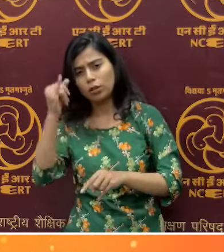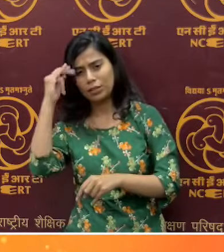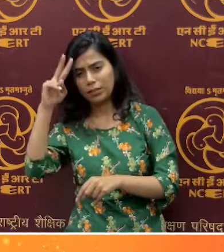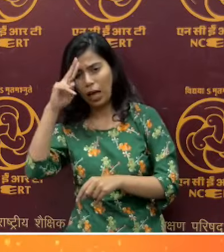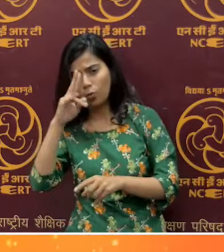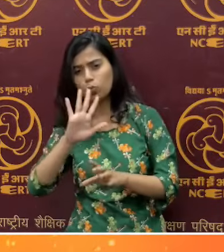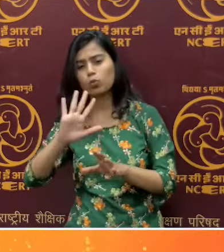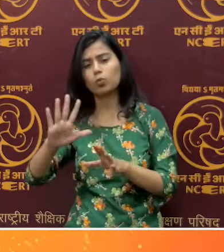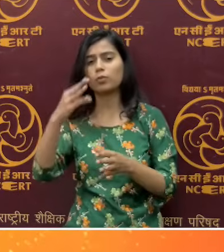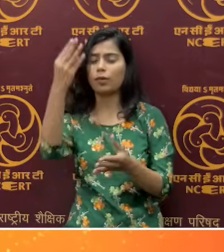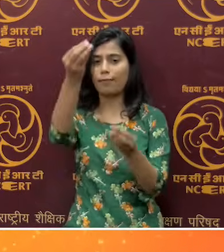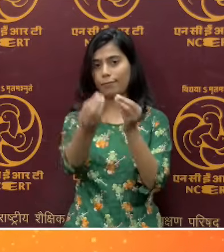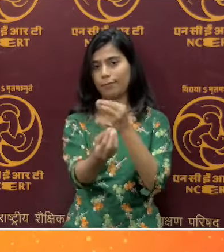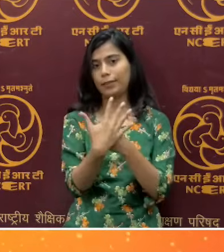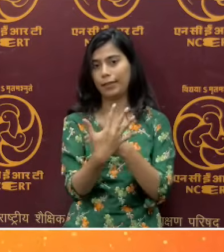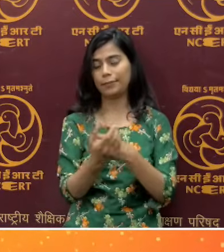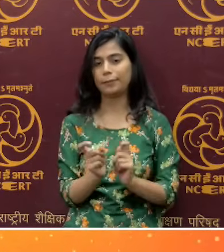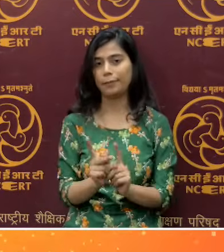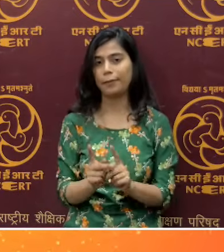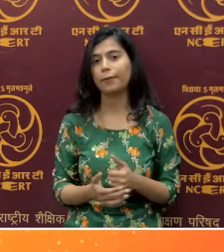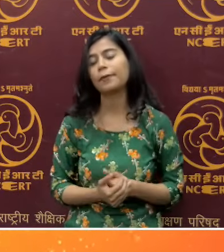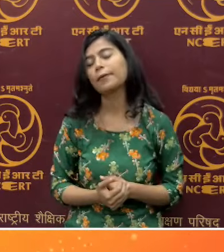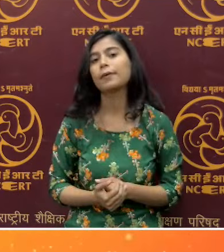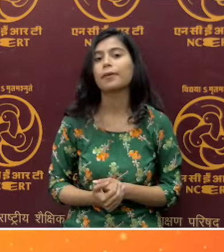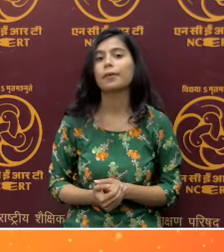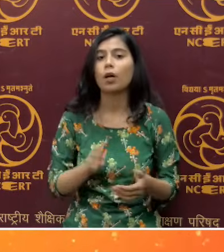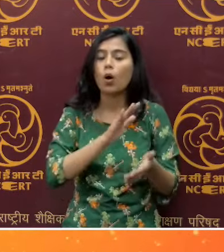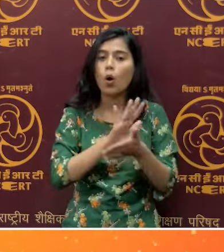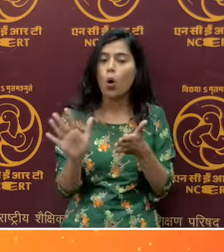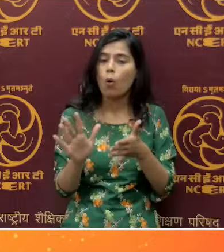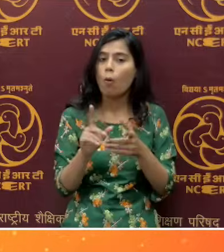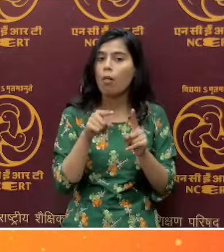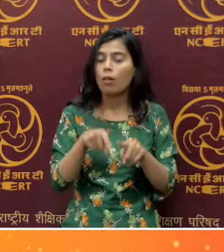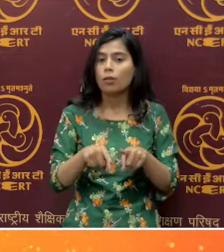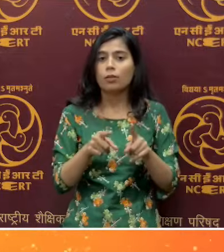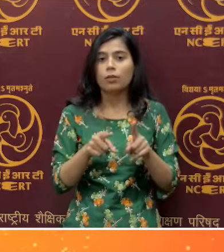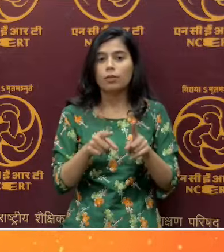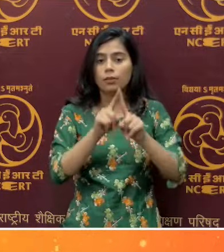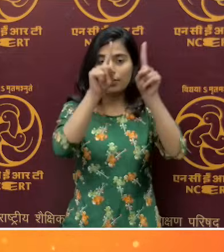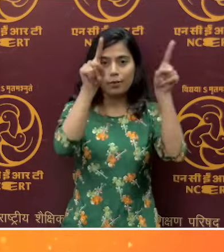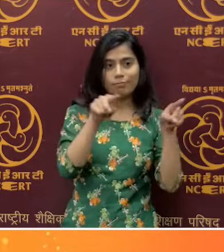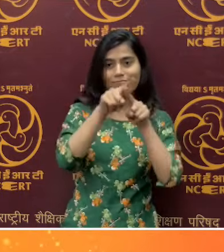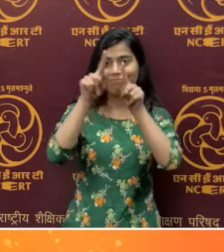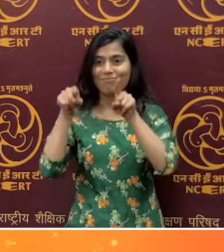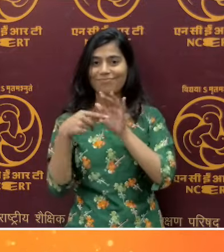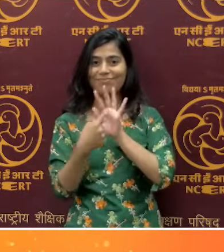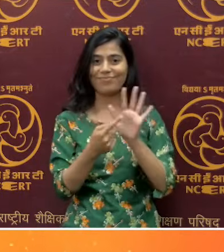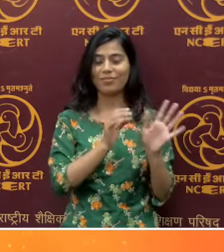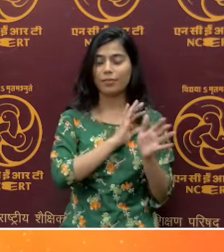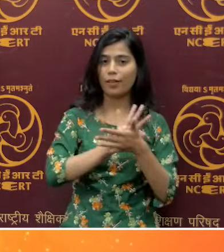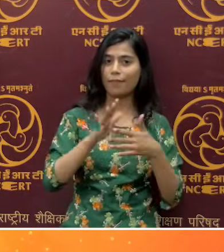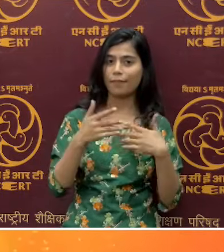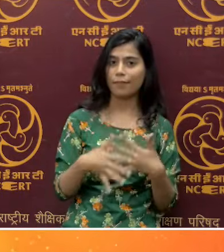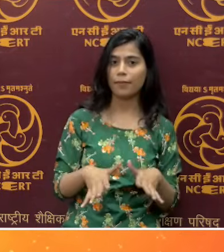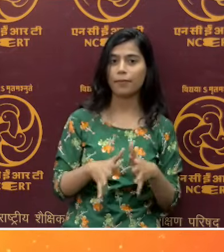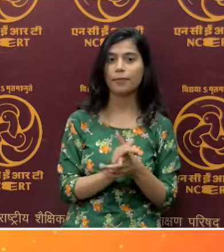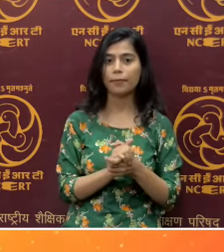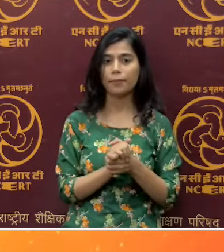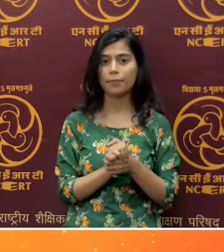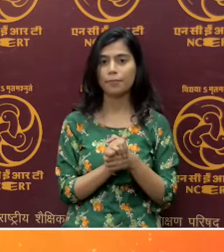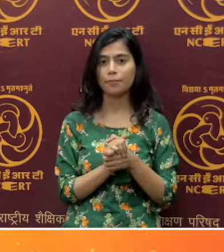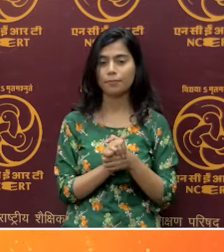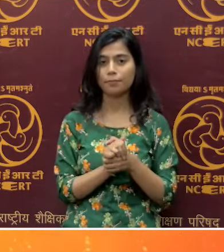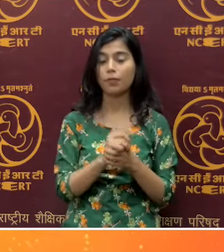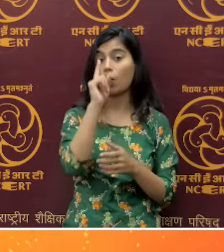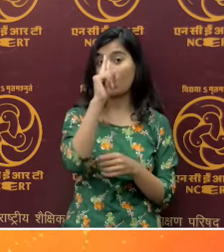demonstration. Yeah, so you can see I have completed all the screening for all the students which I have already listed. So you can see there is